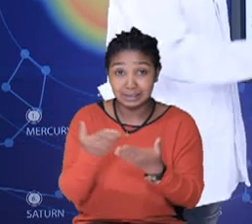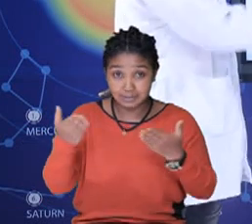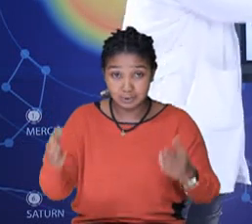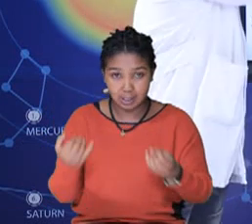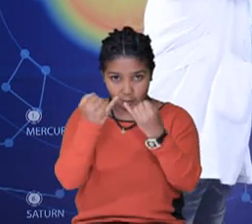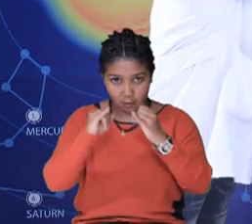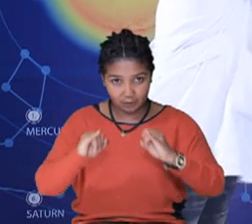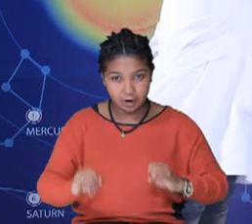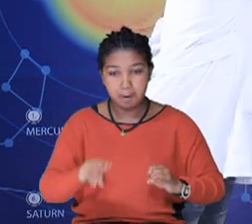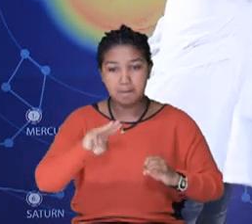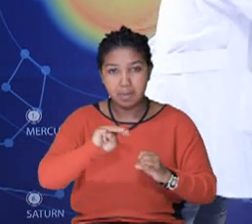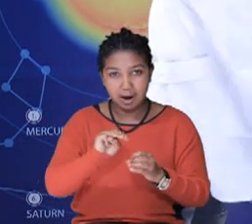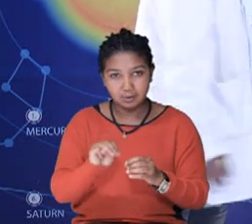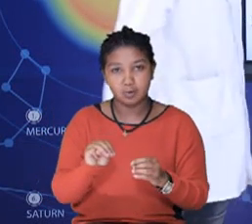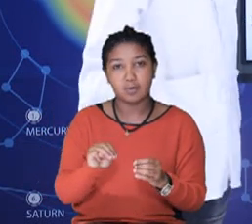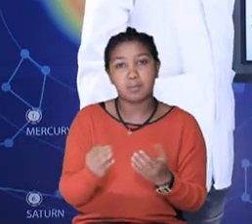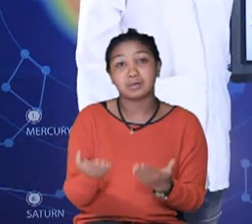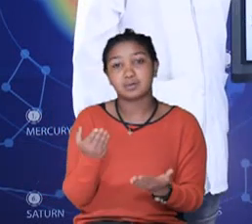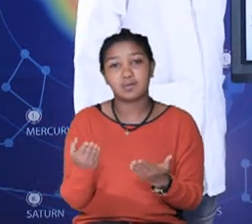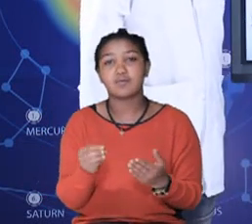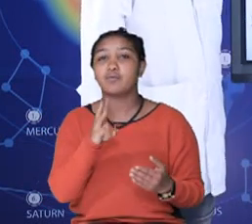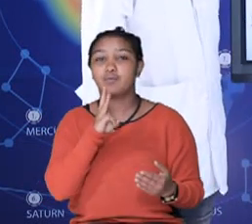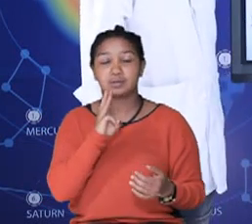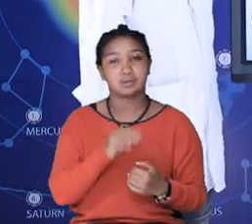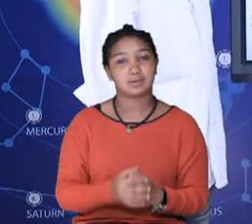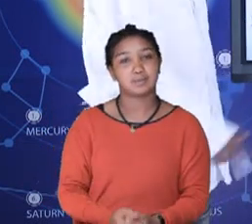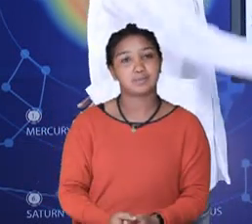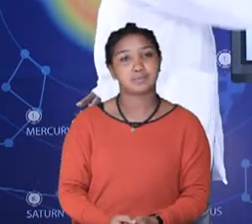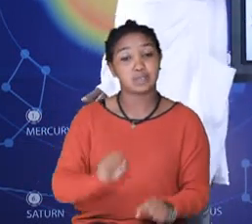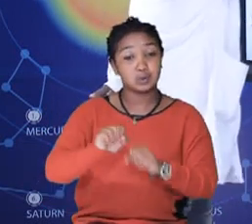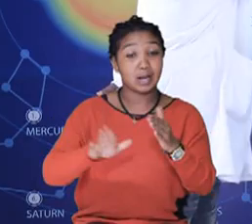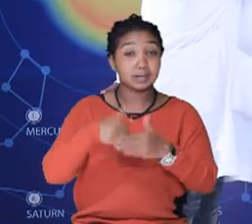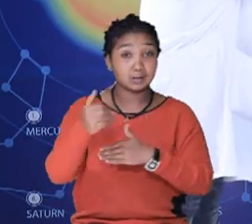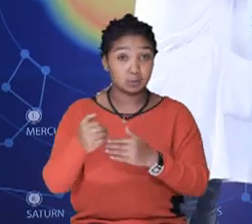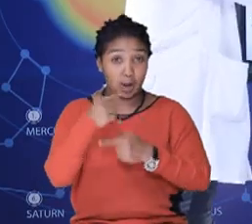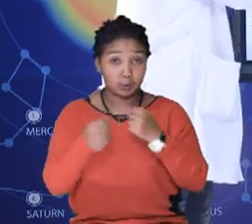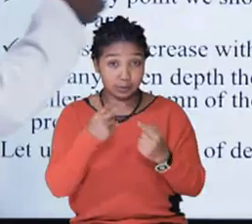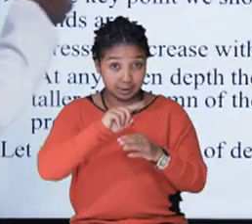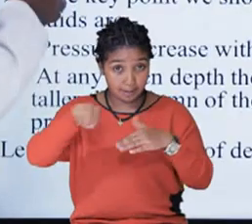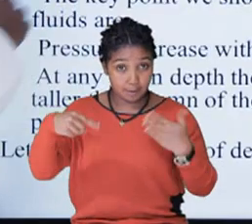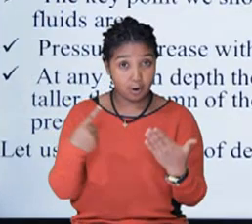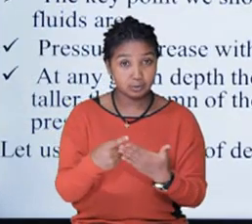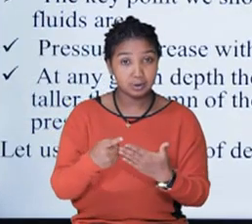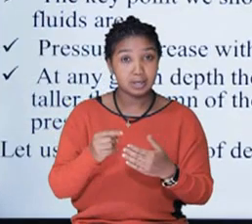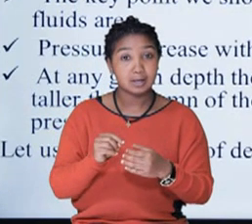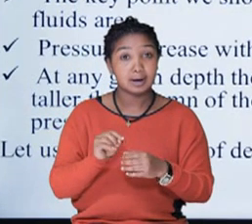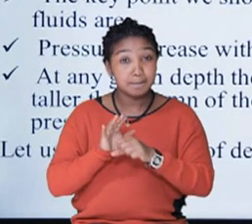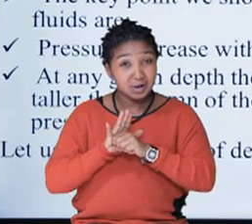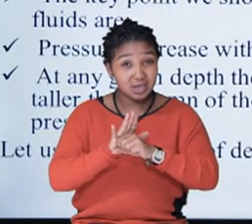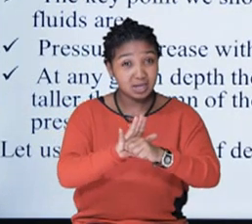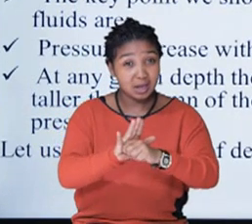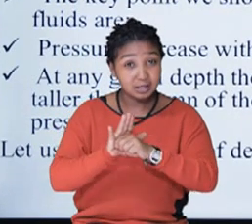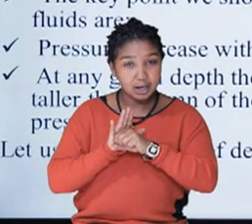substance over mass of equivalent volume of water. So next we are going to see